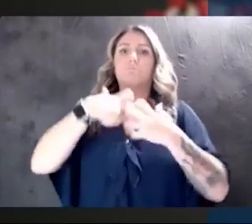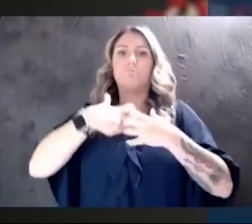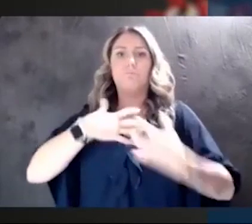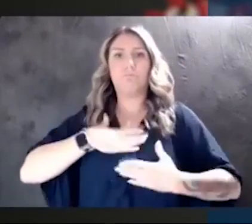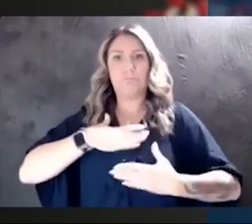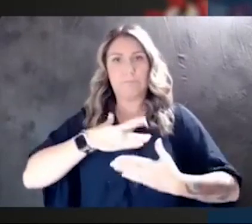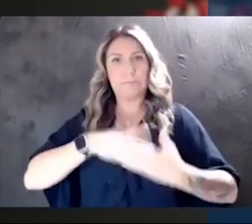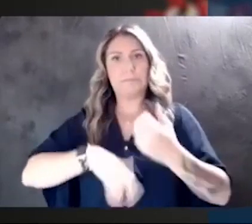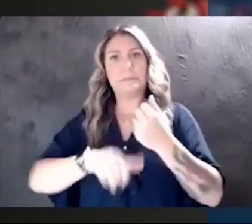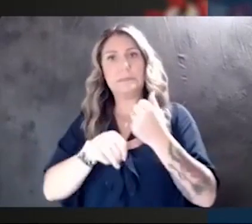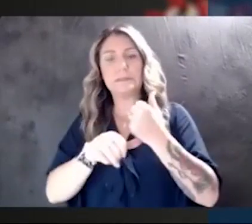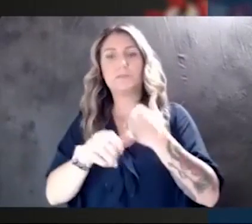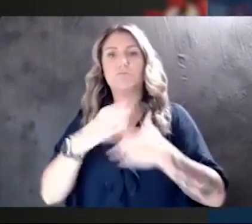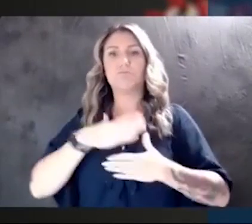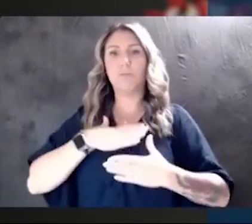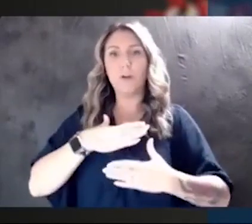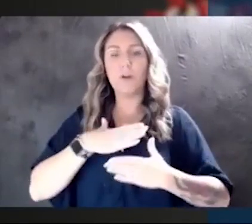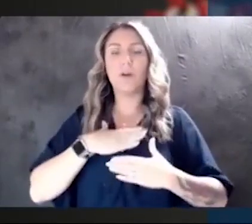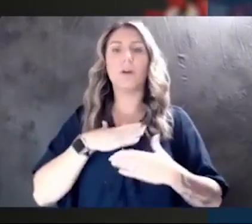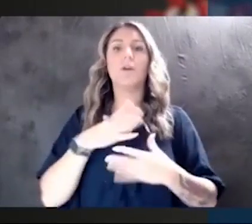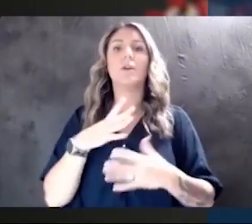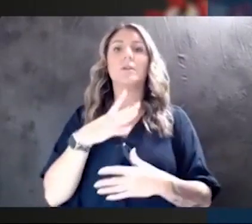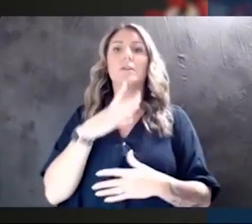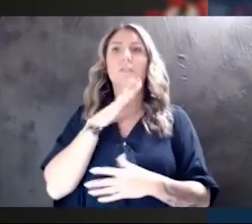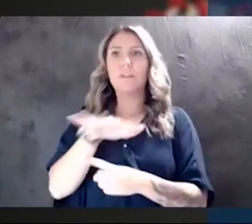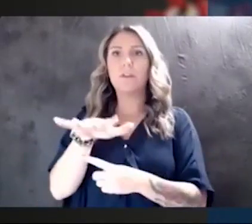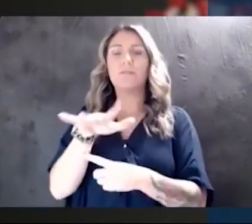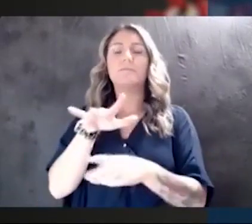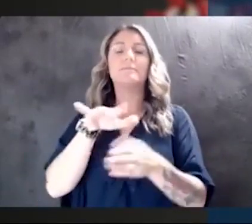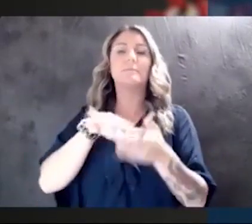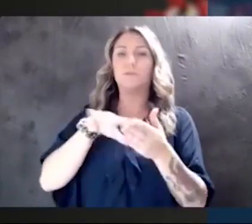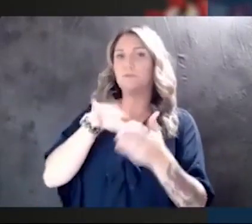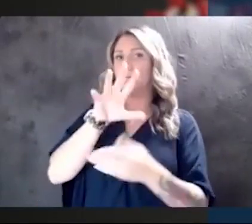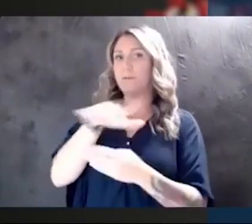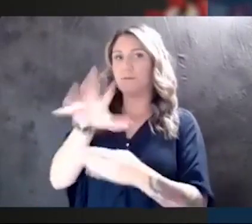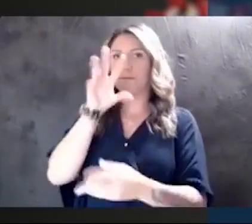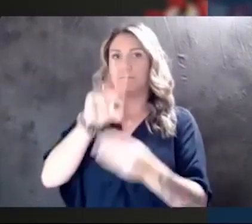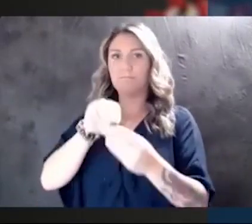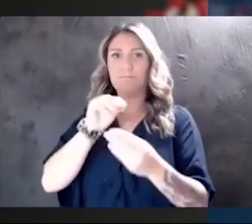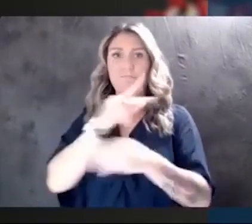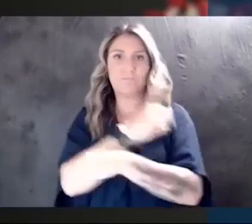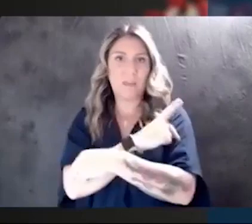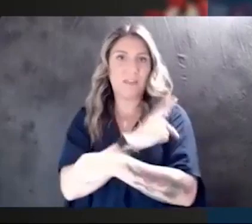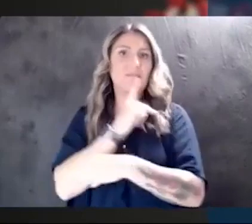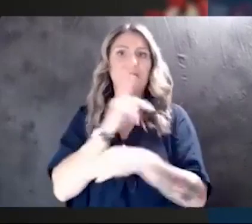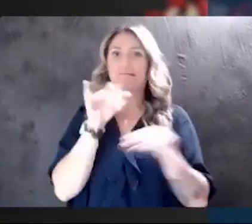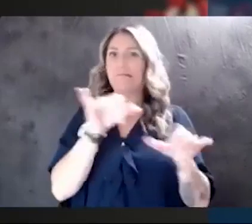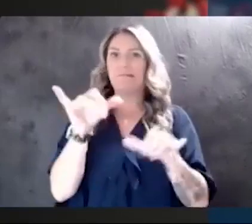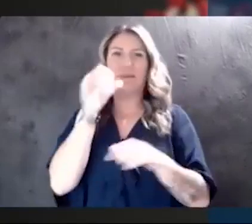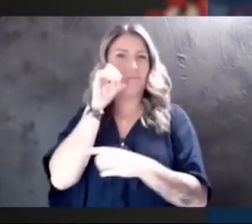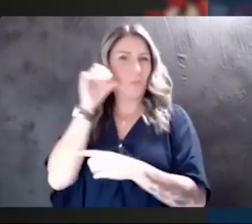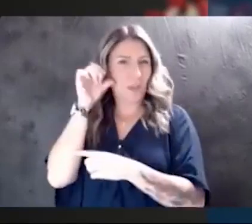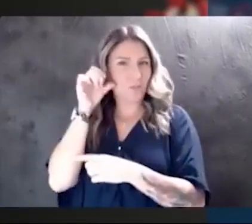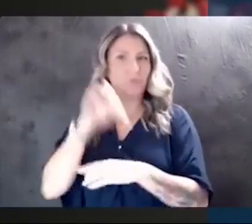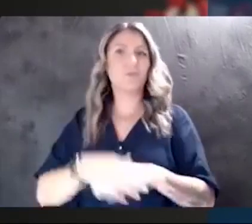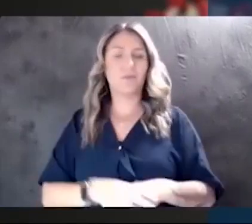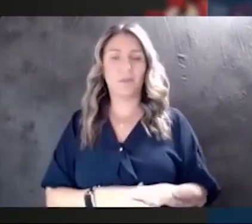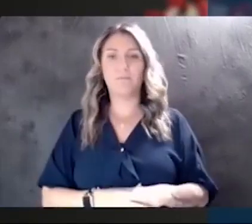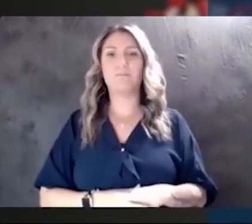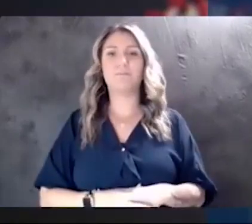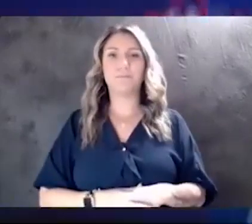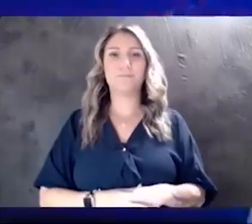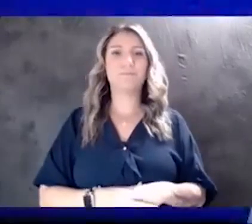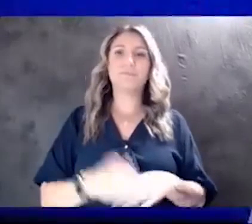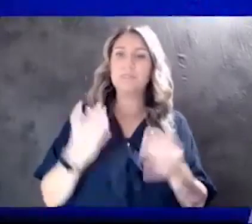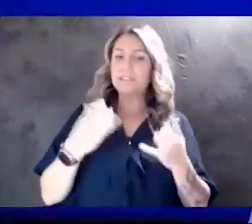have 55 total patients today. That's really just about the same as yesterday. So it's still a